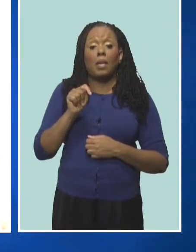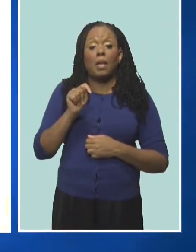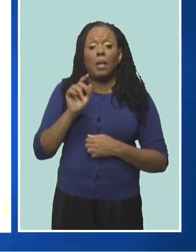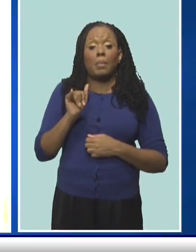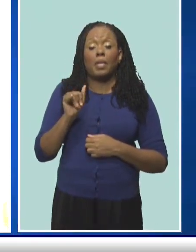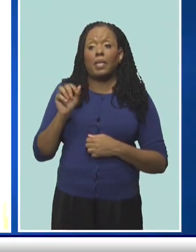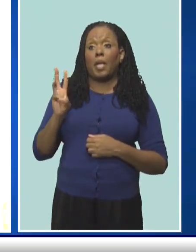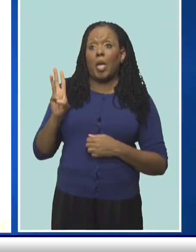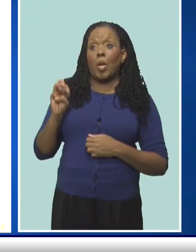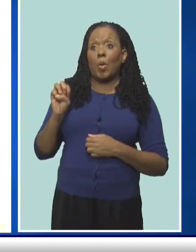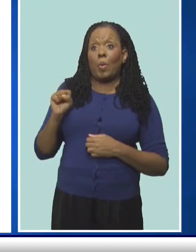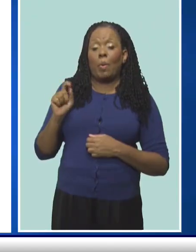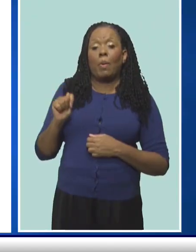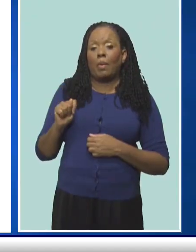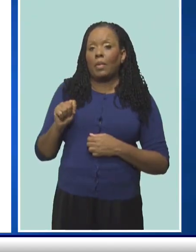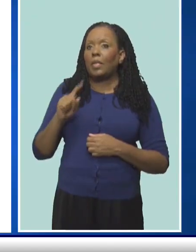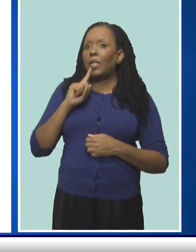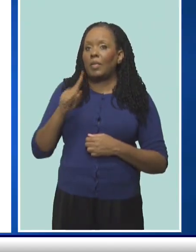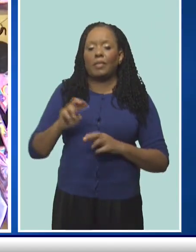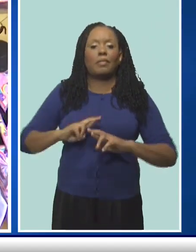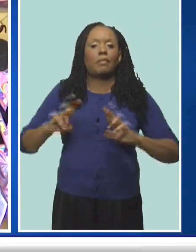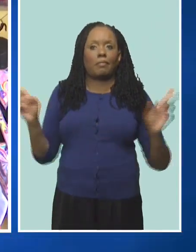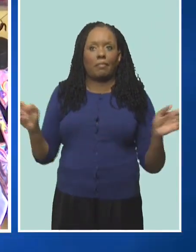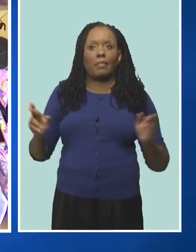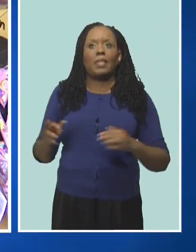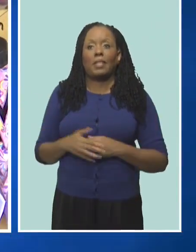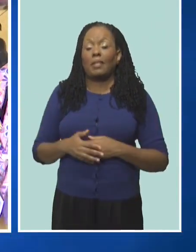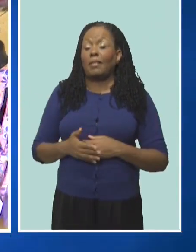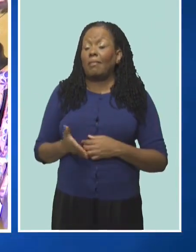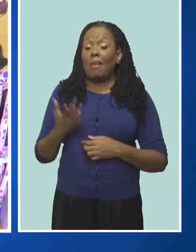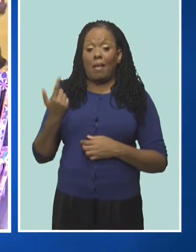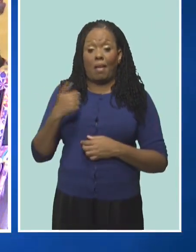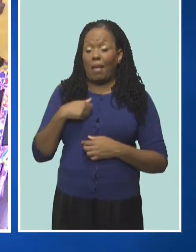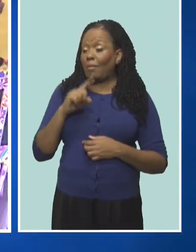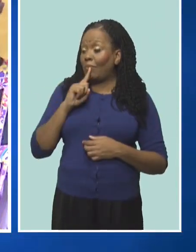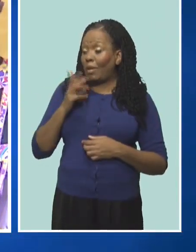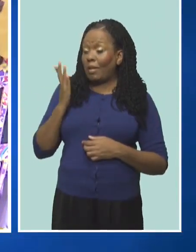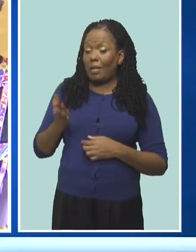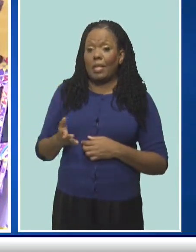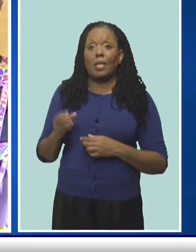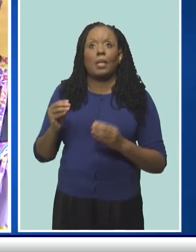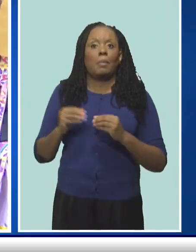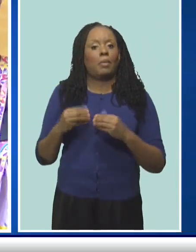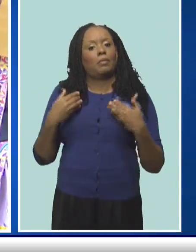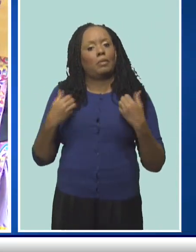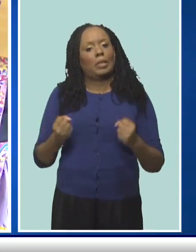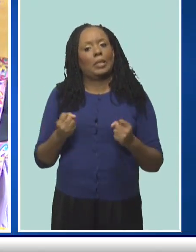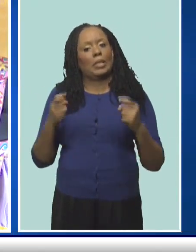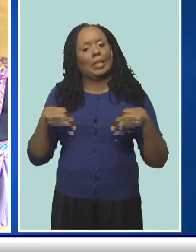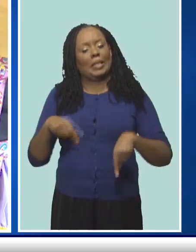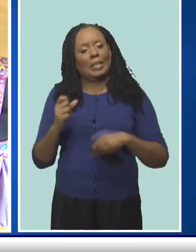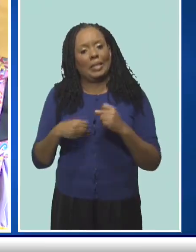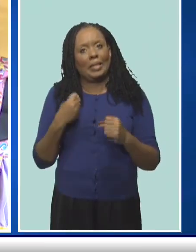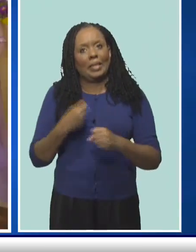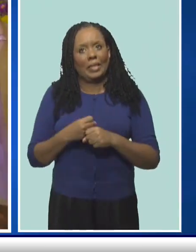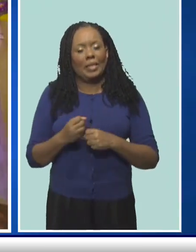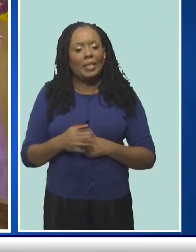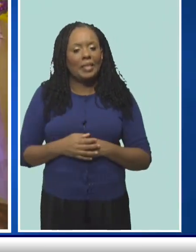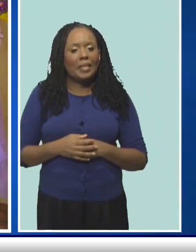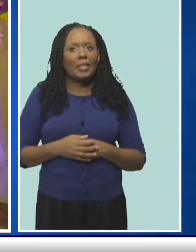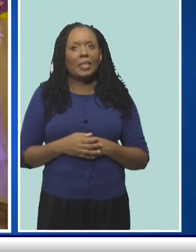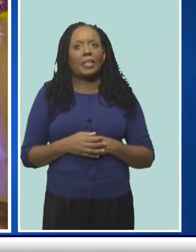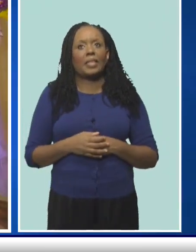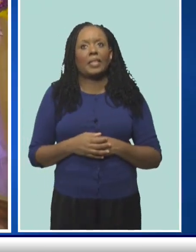her 2023 band. I am actually coming stronger than ever this year. The name of my band